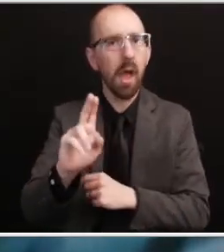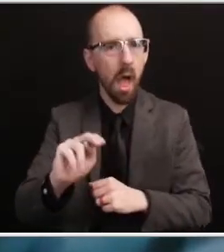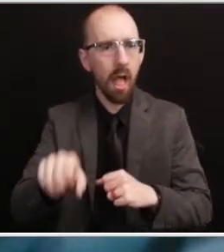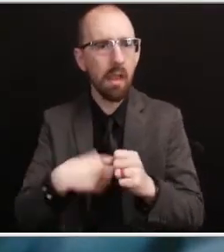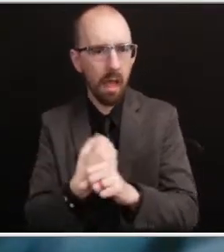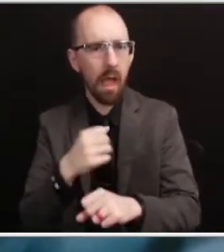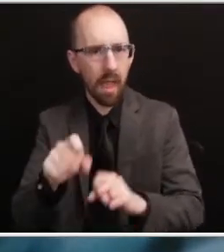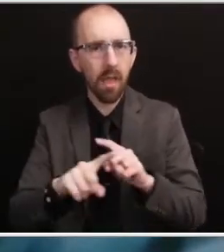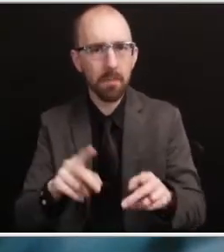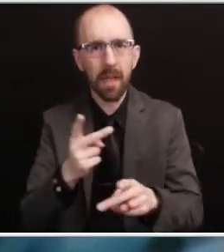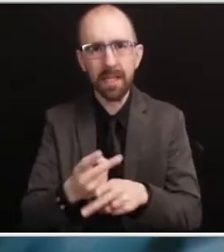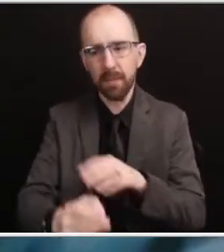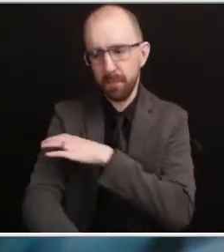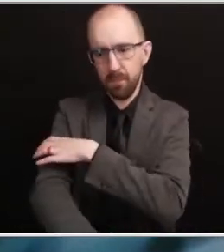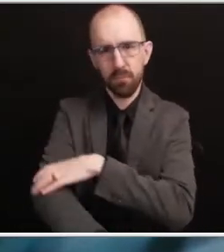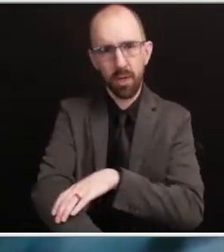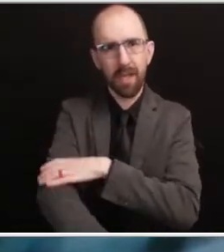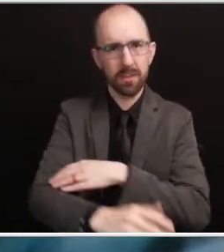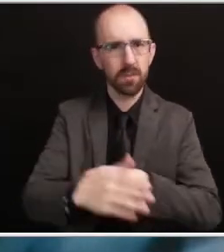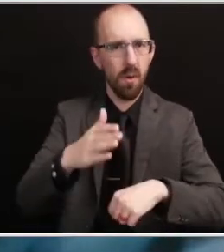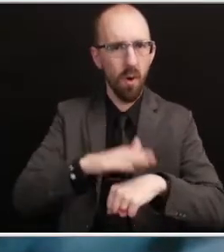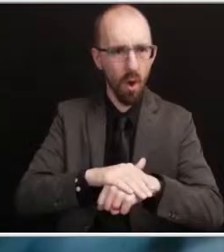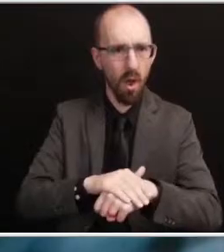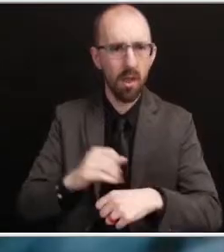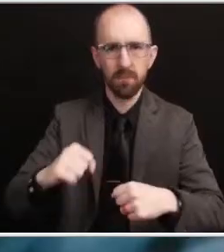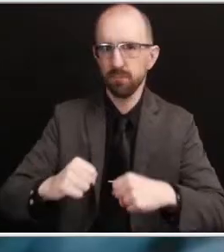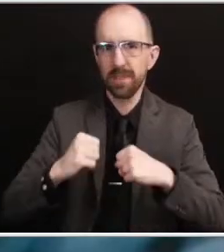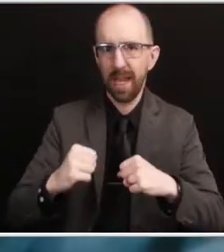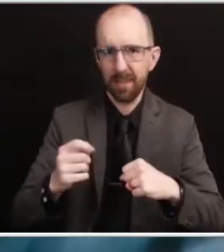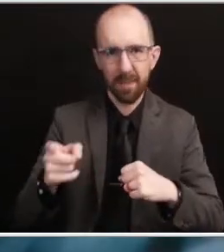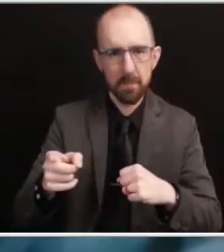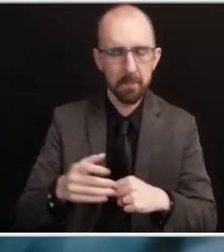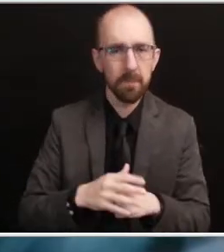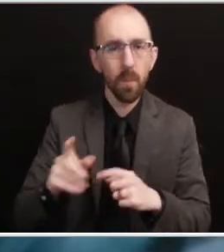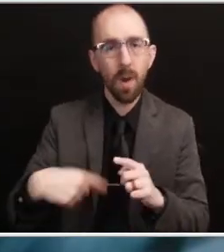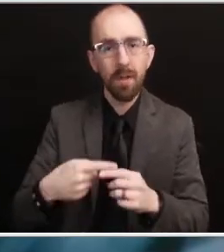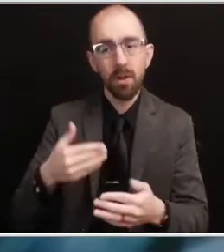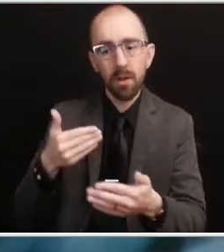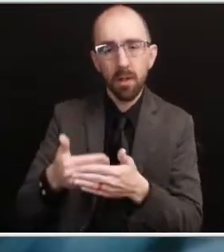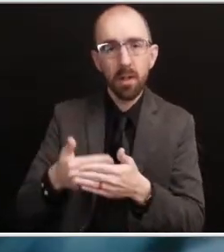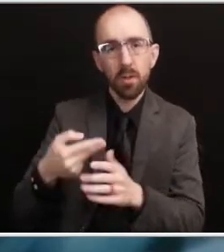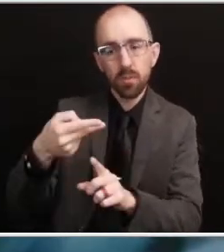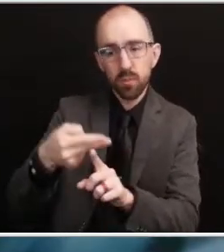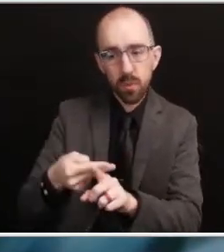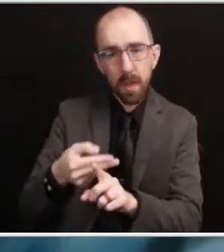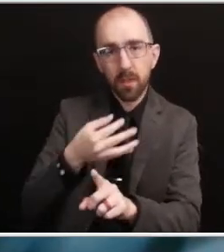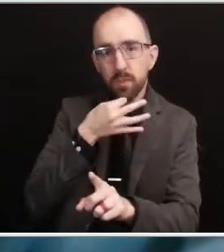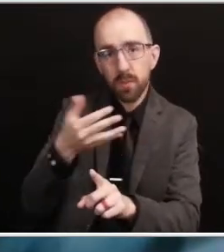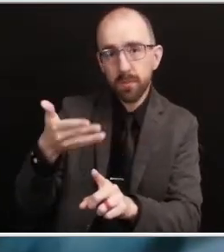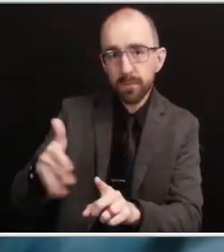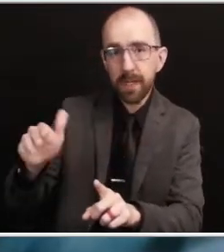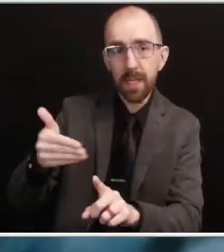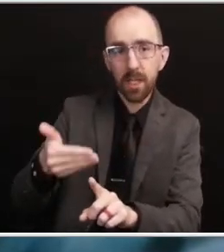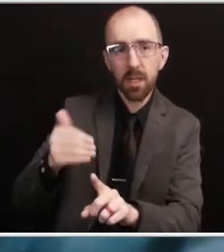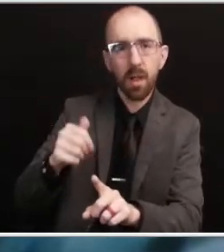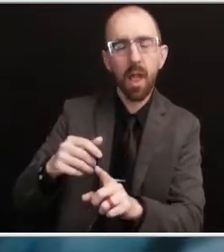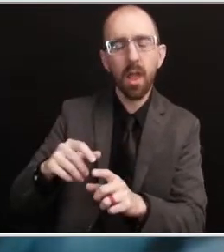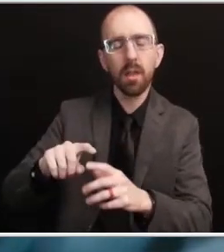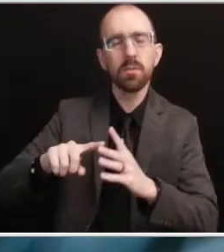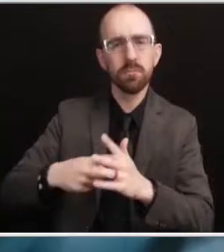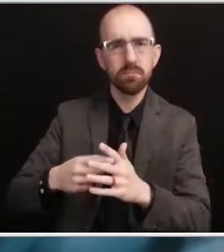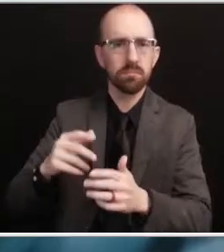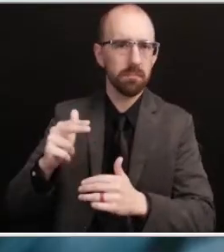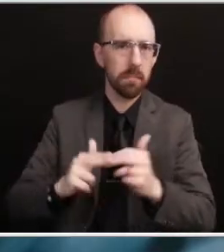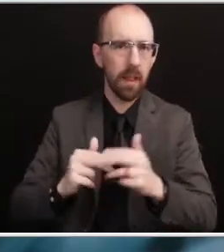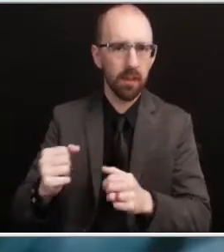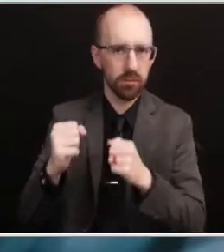brace just to be in that max protection phase. And then once they get closer to 2 months out, then we're starting to build some early strength and really starting